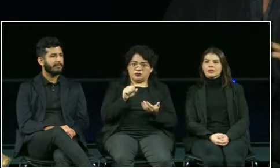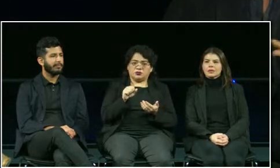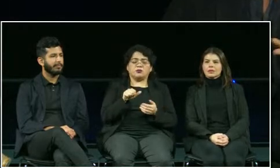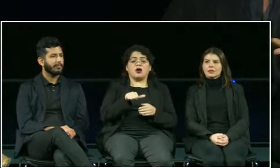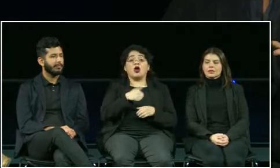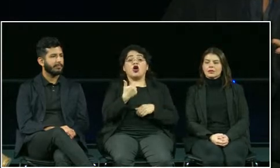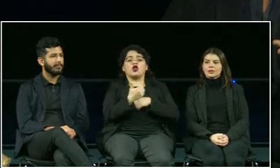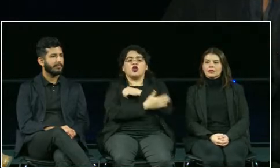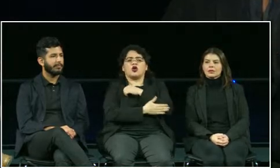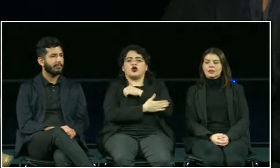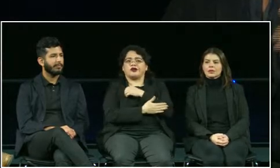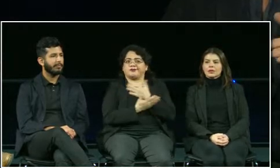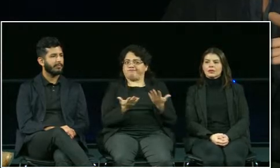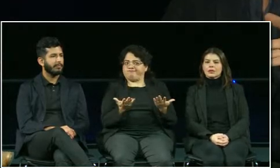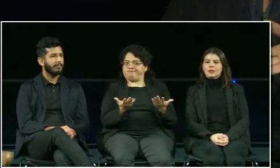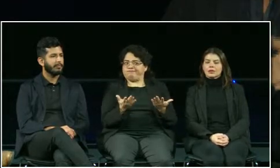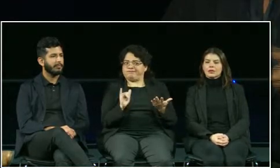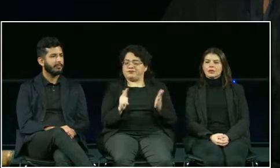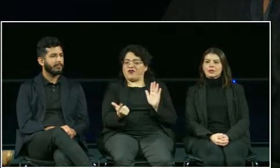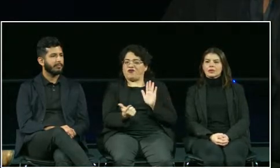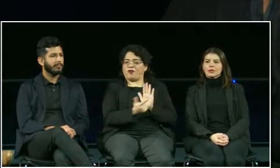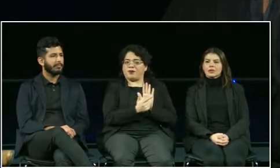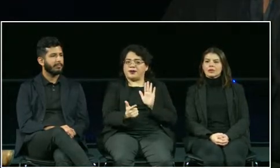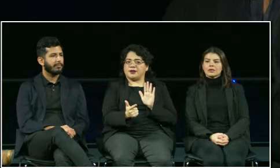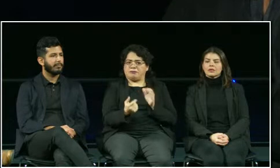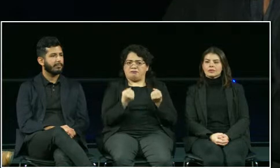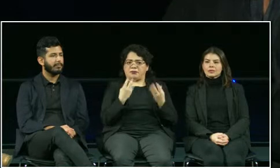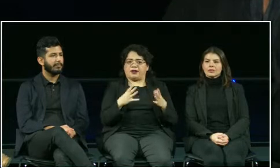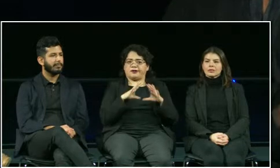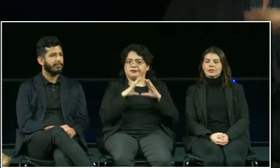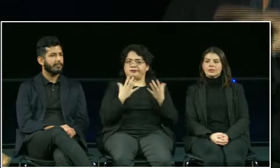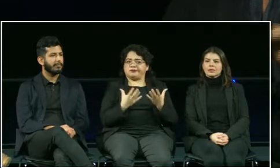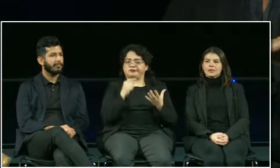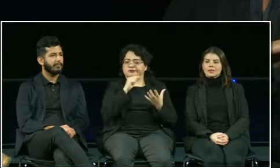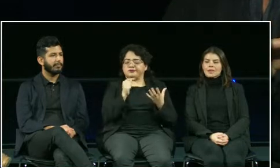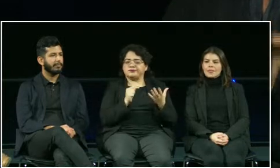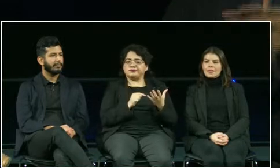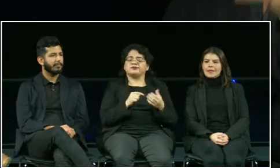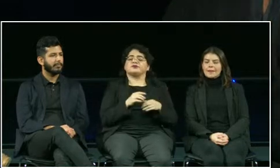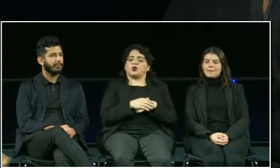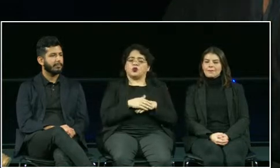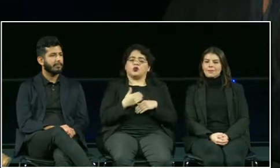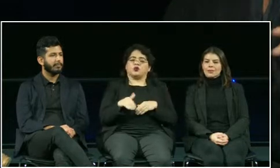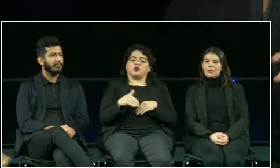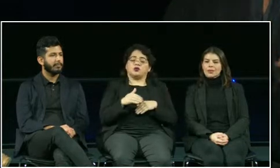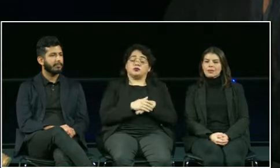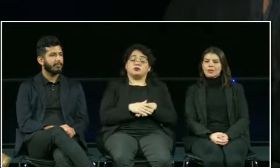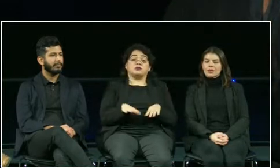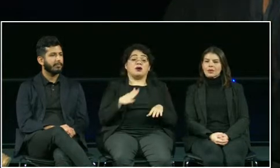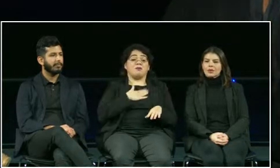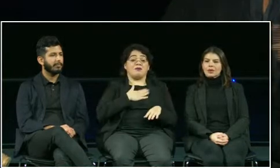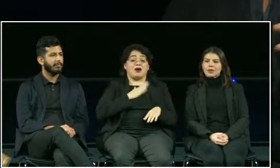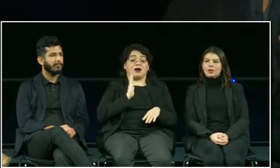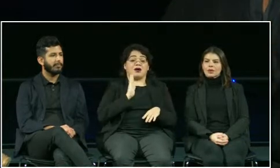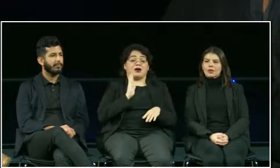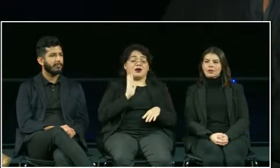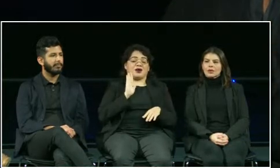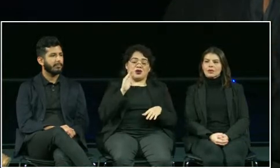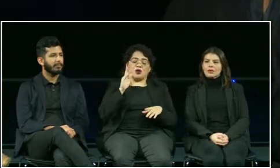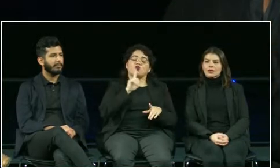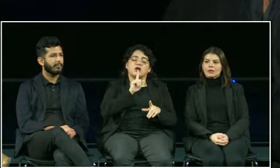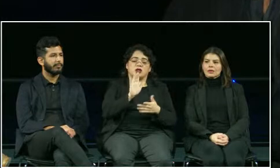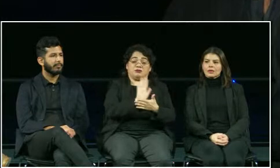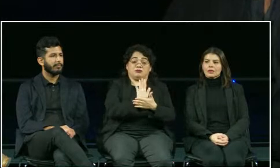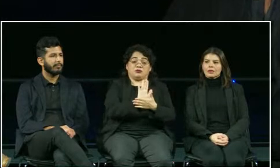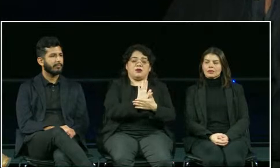other countries where that is forbidden, you know. So that is important. But a lot of my soul in this story